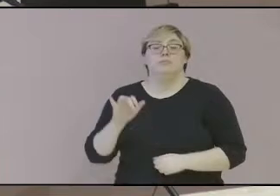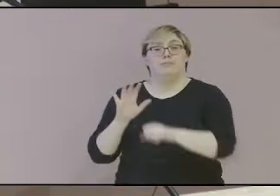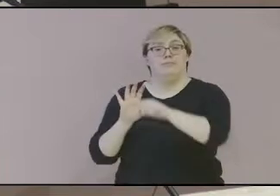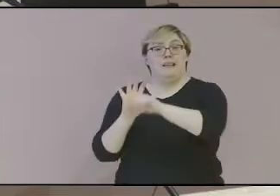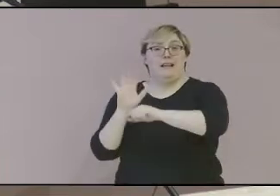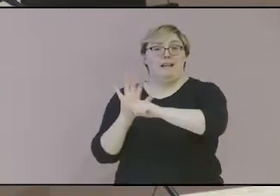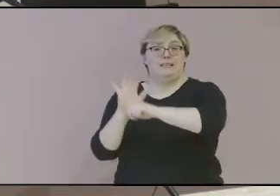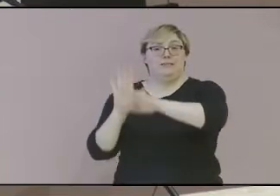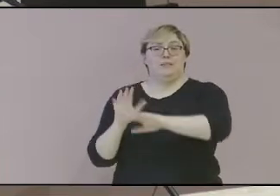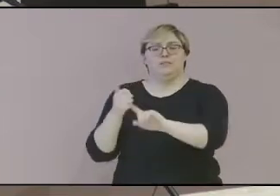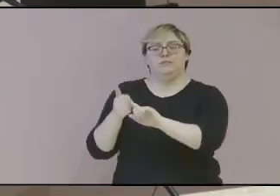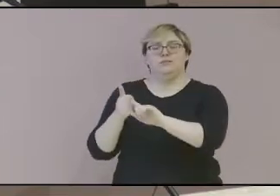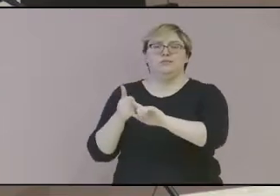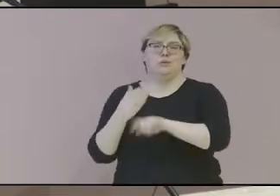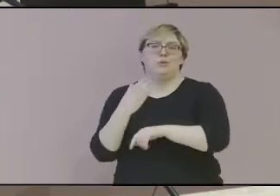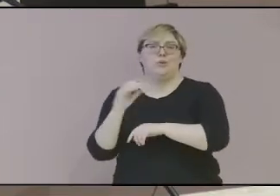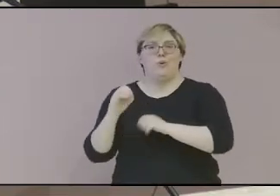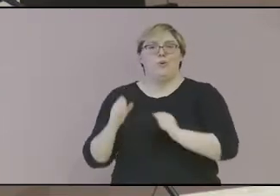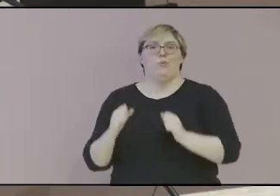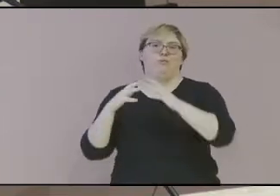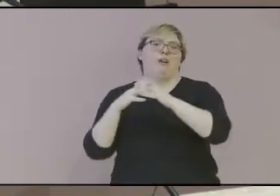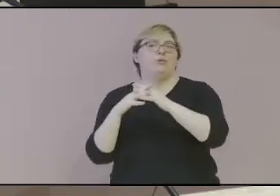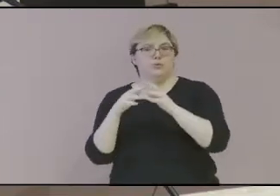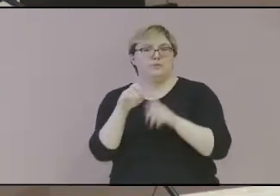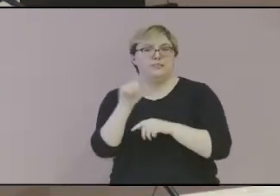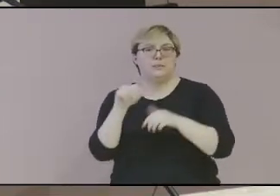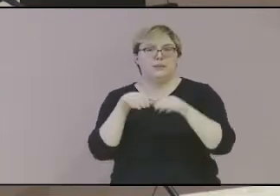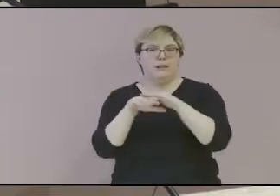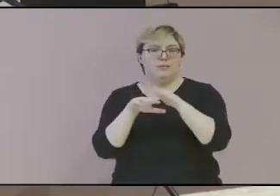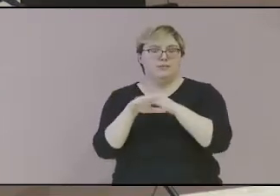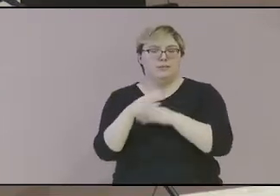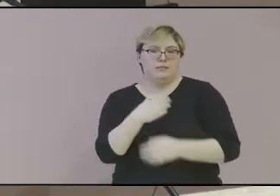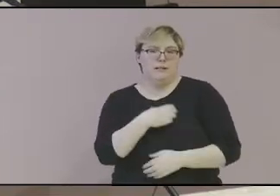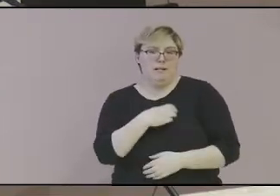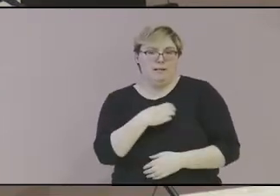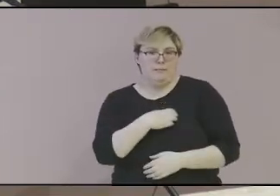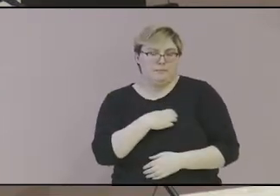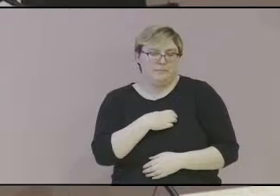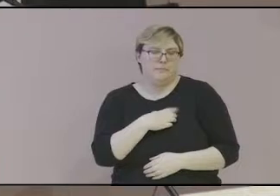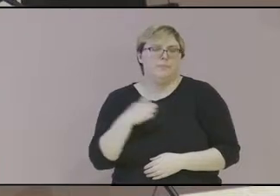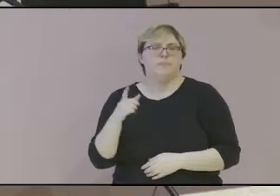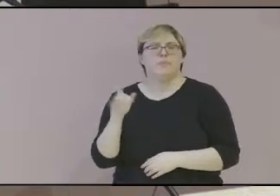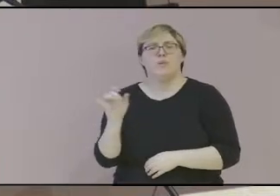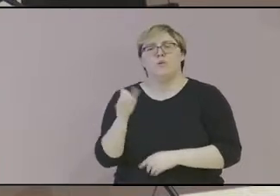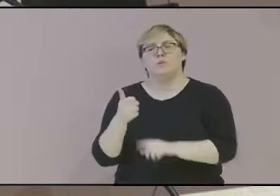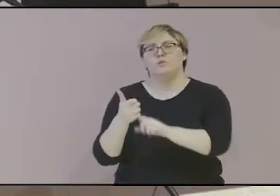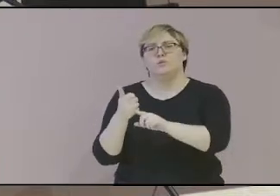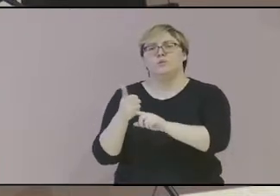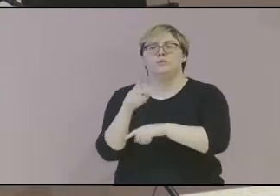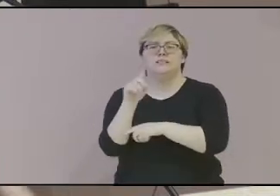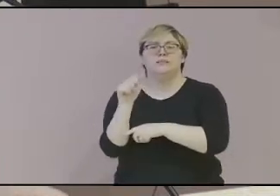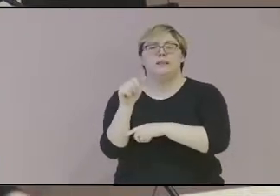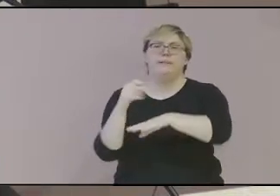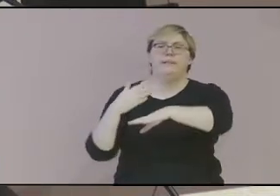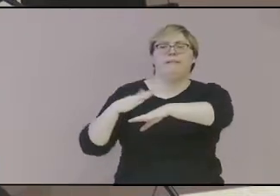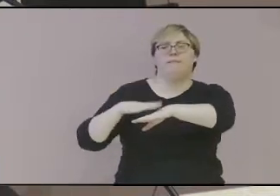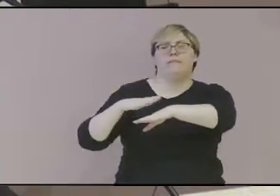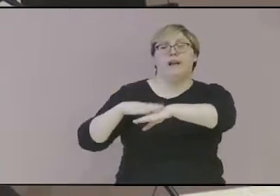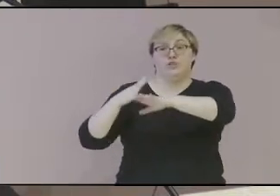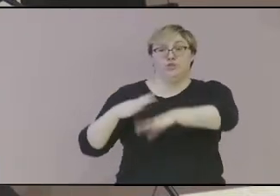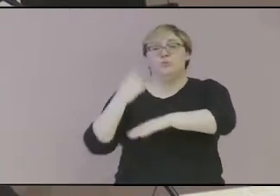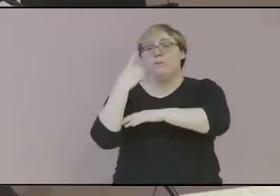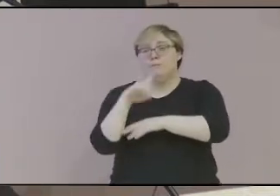Culture Club, an organizing hub in Oakland, and she also served as a disability advisor to President